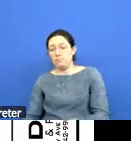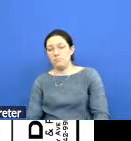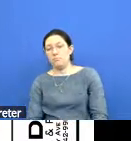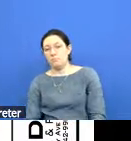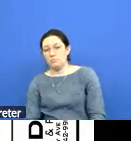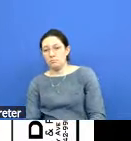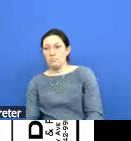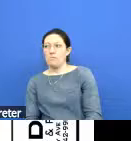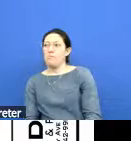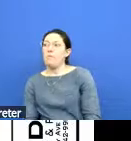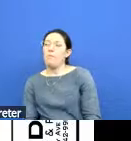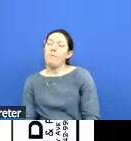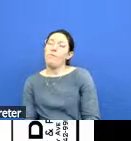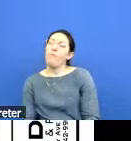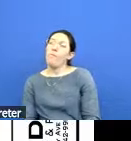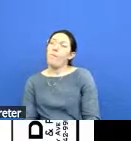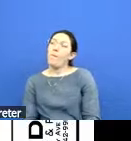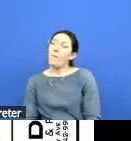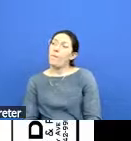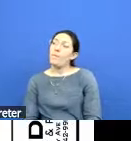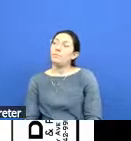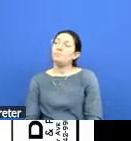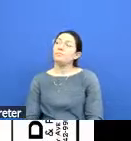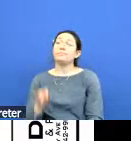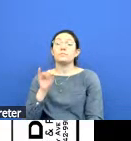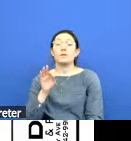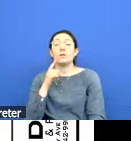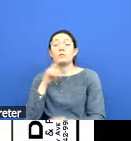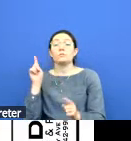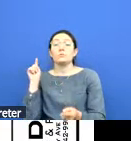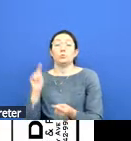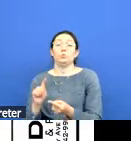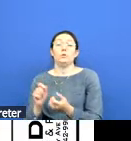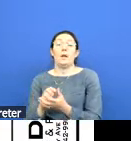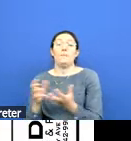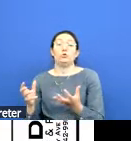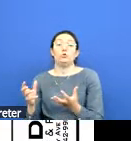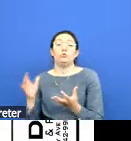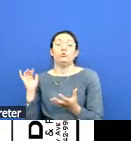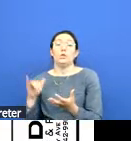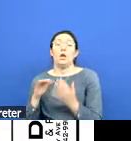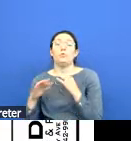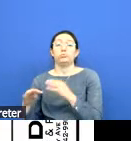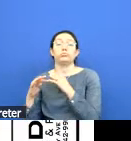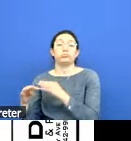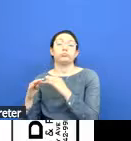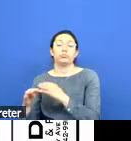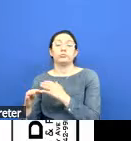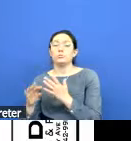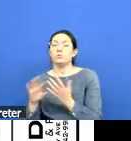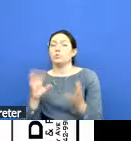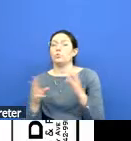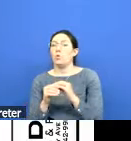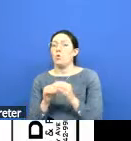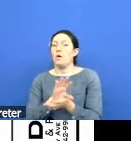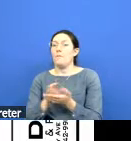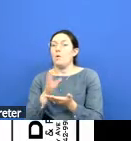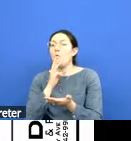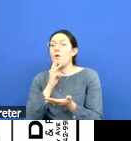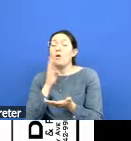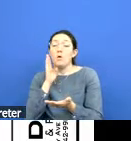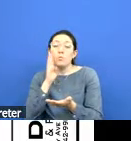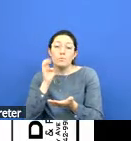Creek. If you can reduce the amount, again, the total amount of water is actually going to be the same or